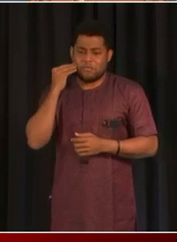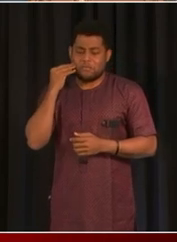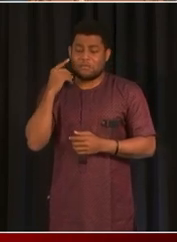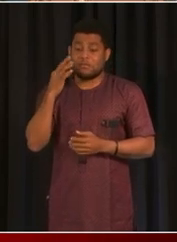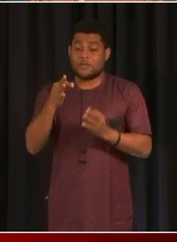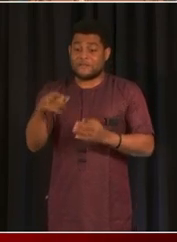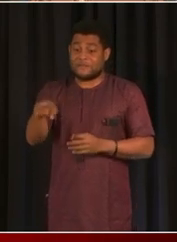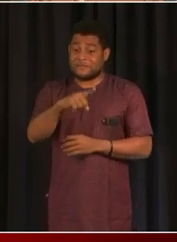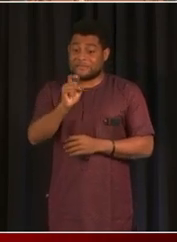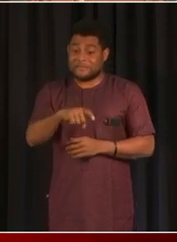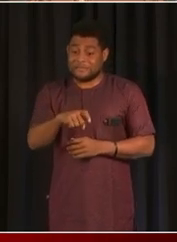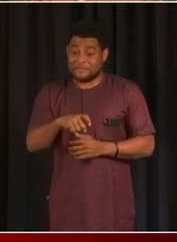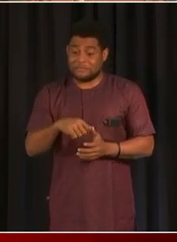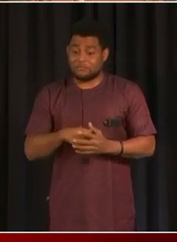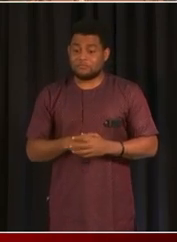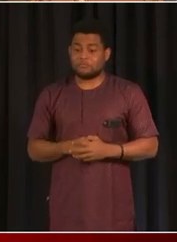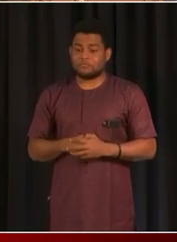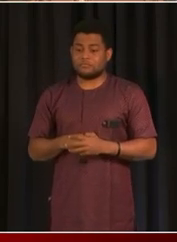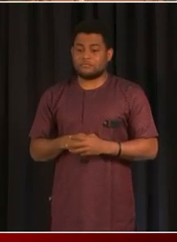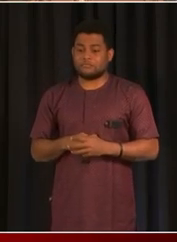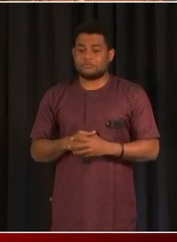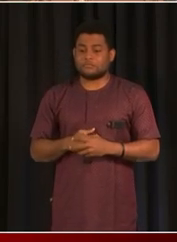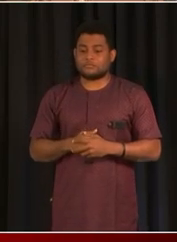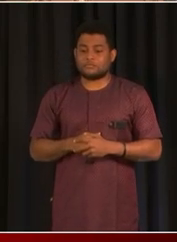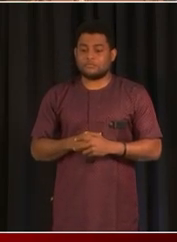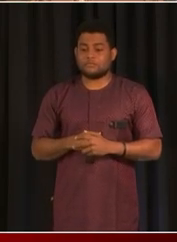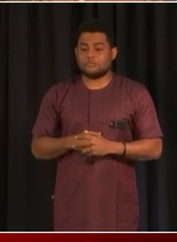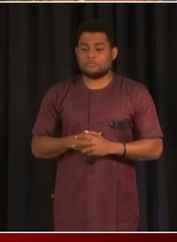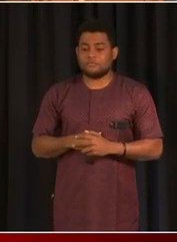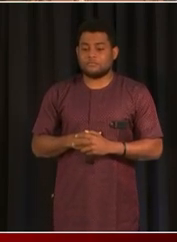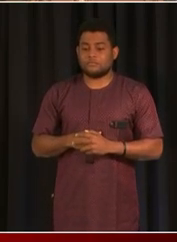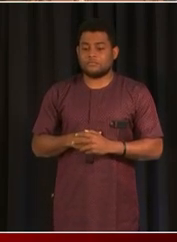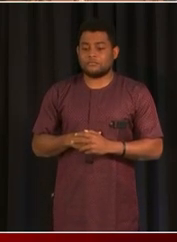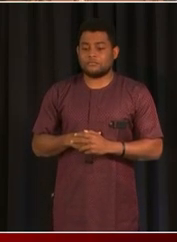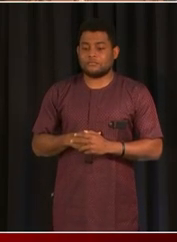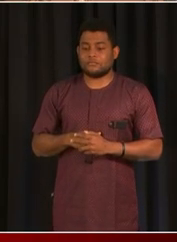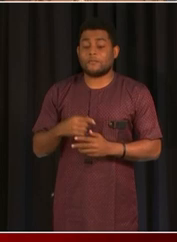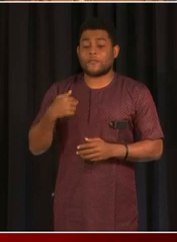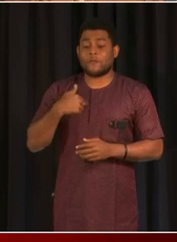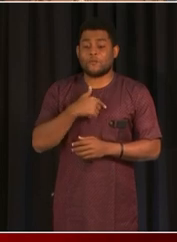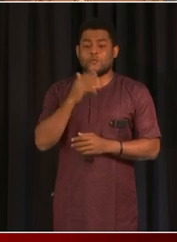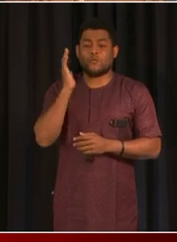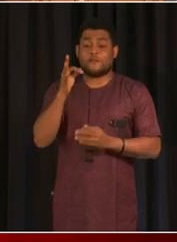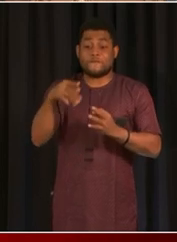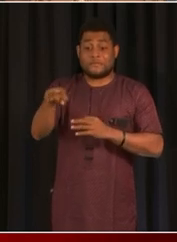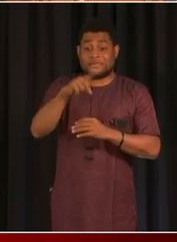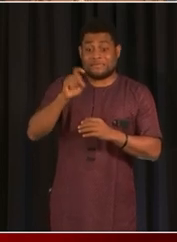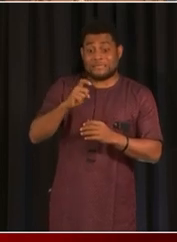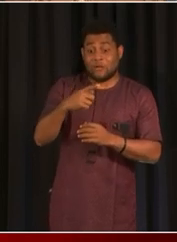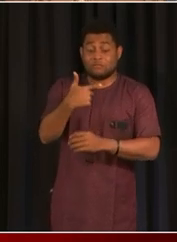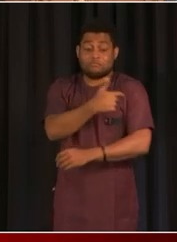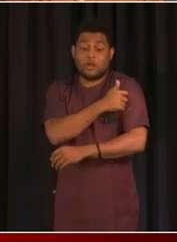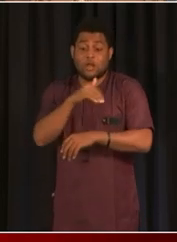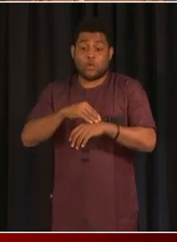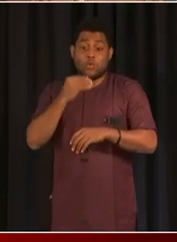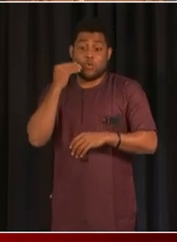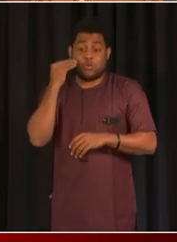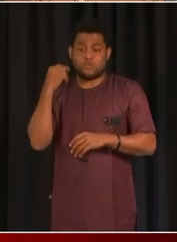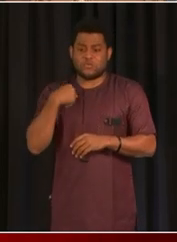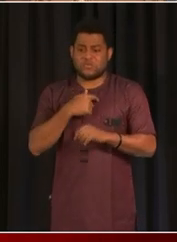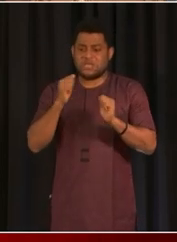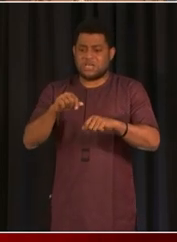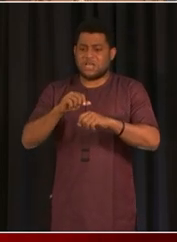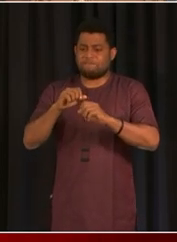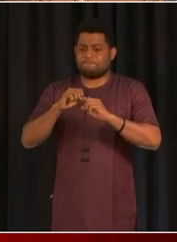it, and we will dispatch a worker to your home to administer the vaccine. Please call if you